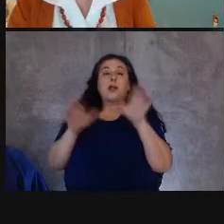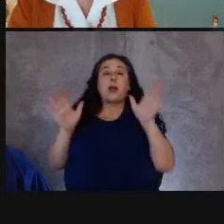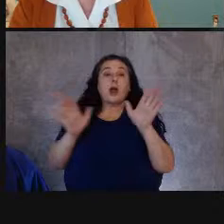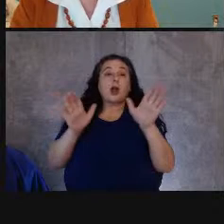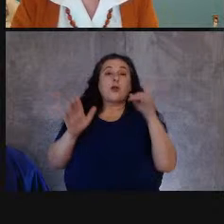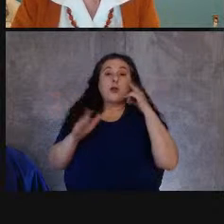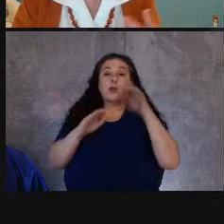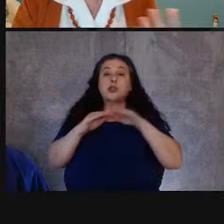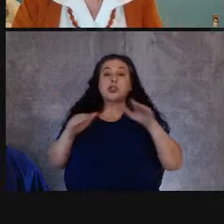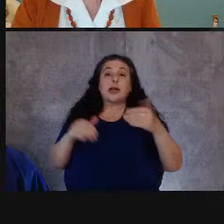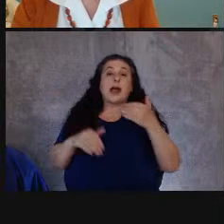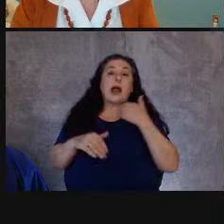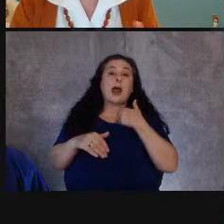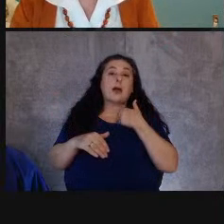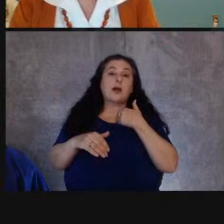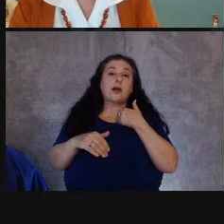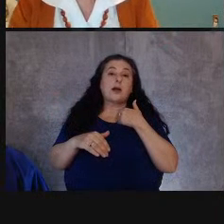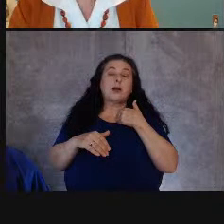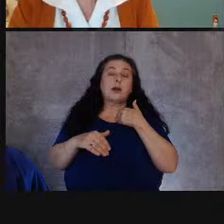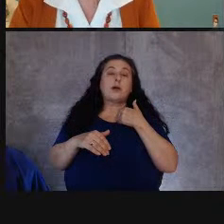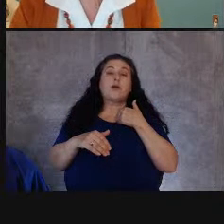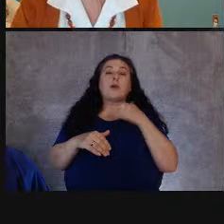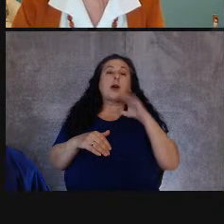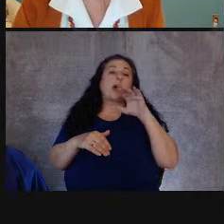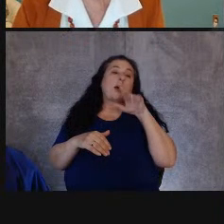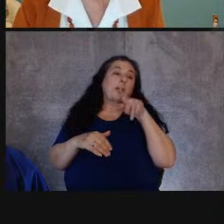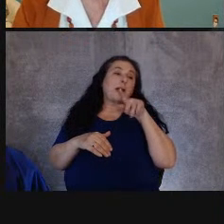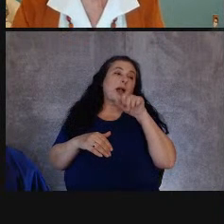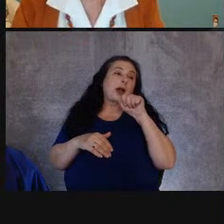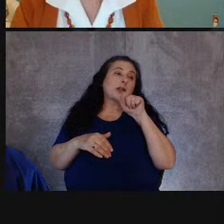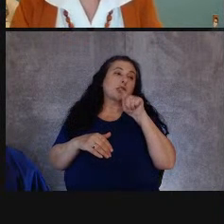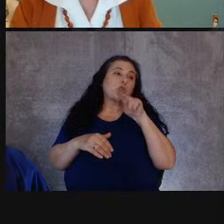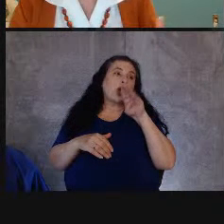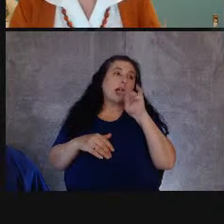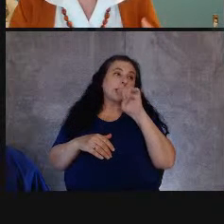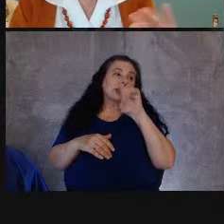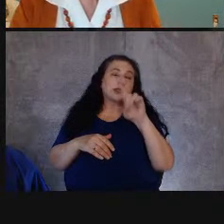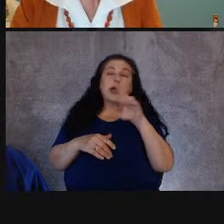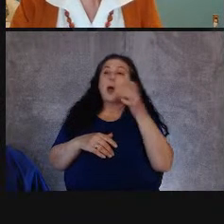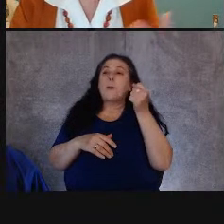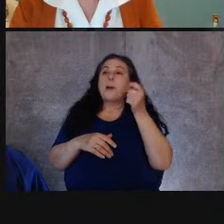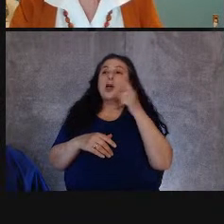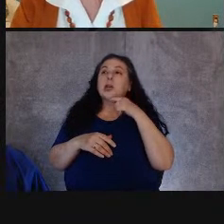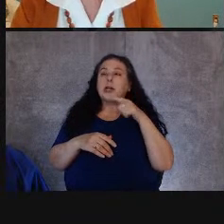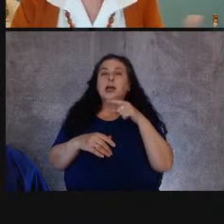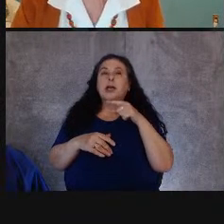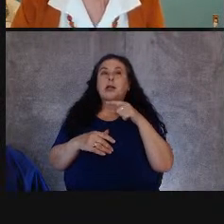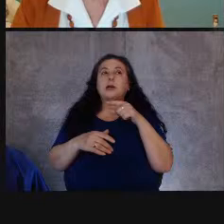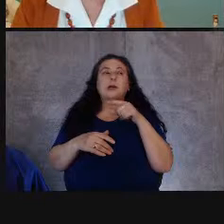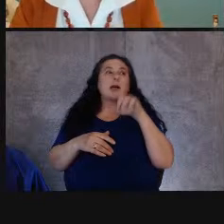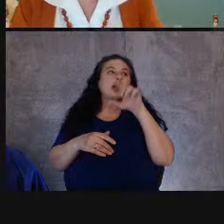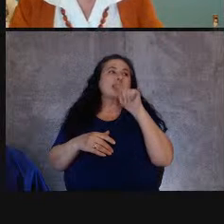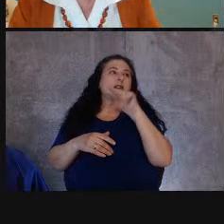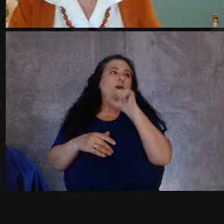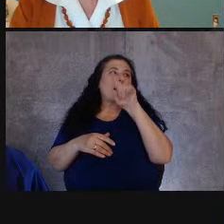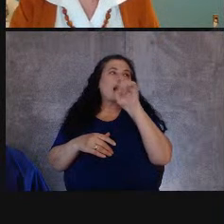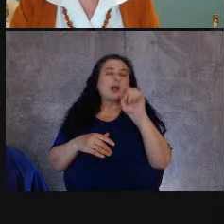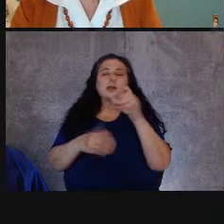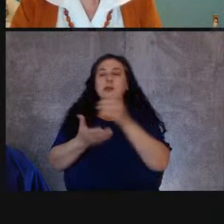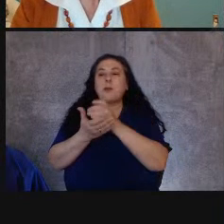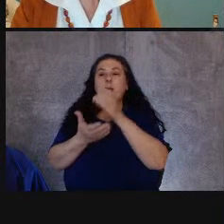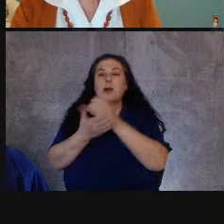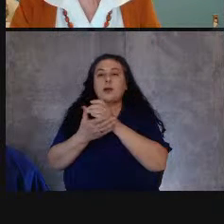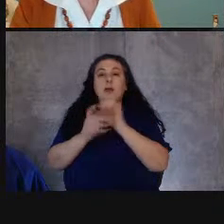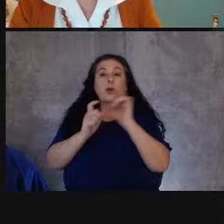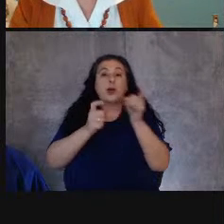for children to have pasteurized milk in sterilized bottles. And they would give these out for free at infant